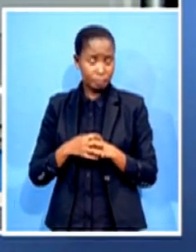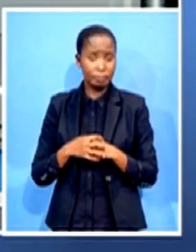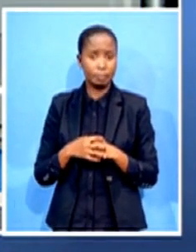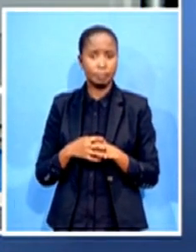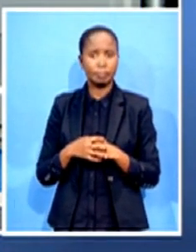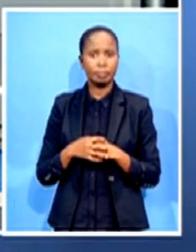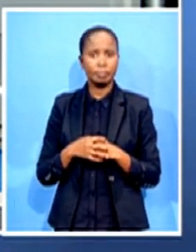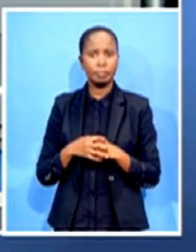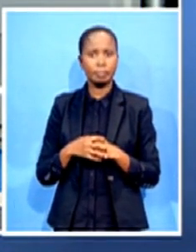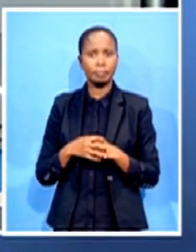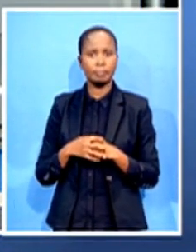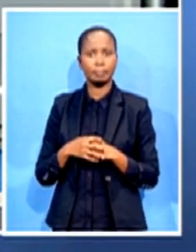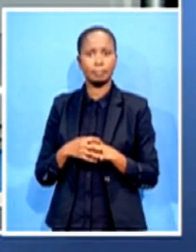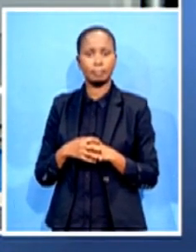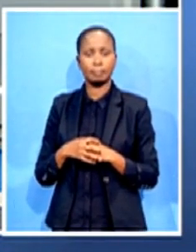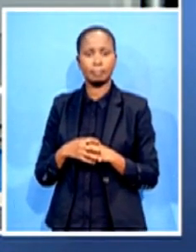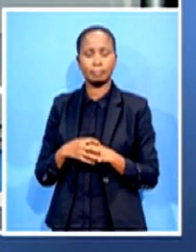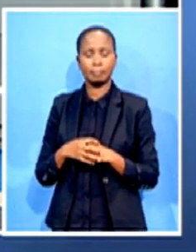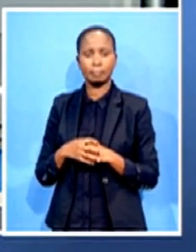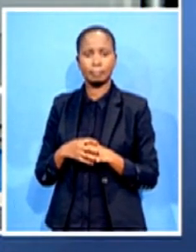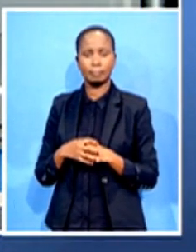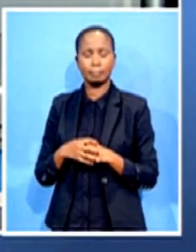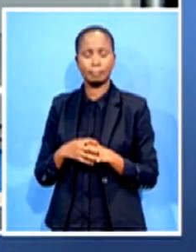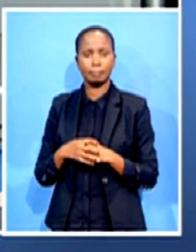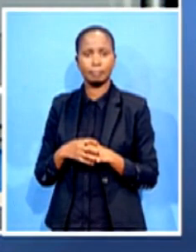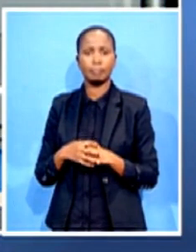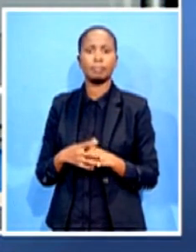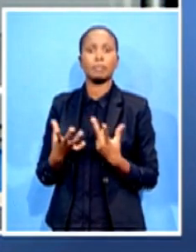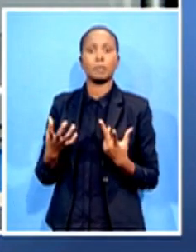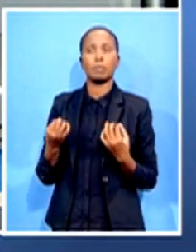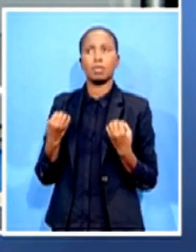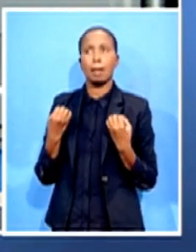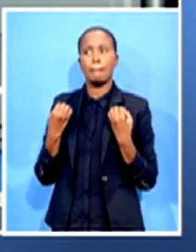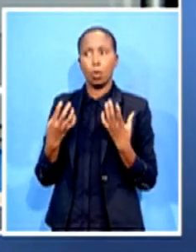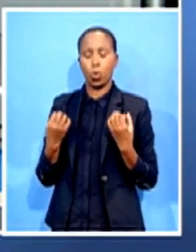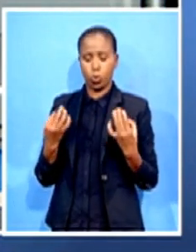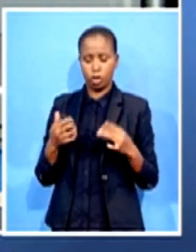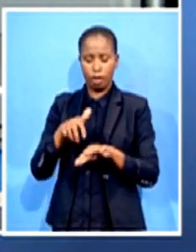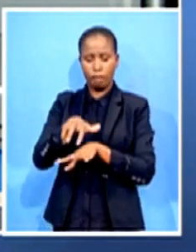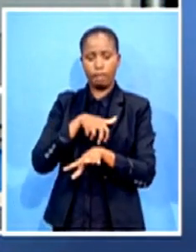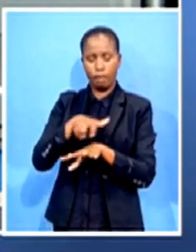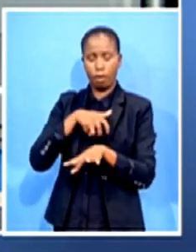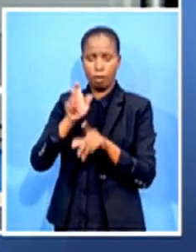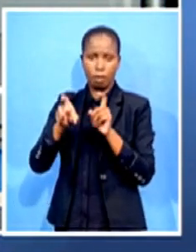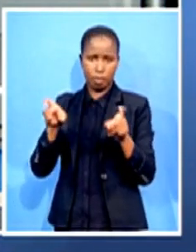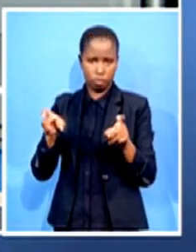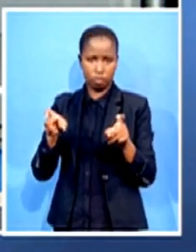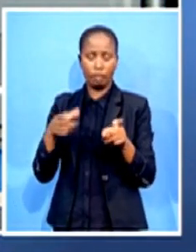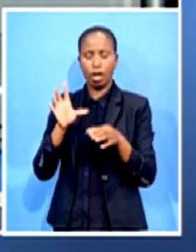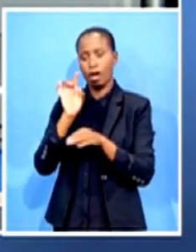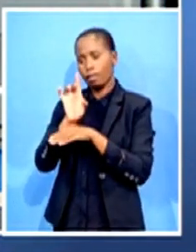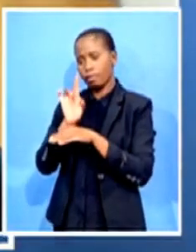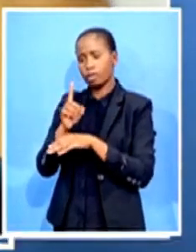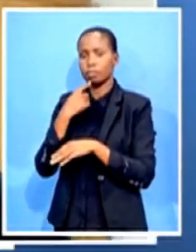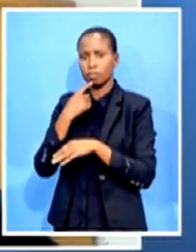A lot of our farmers advise that they do give transport allowance, they do give